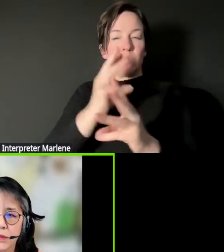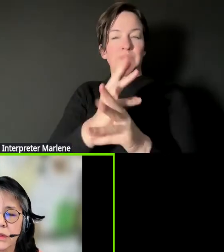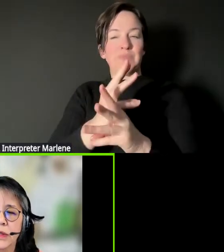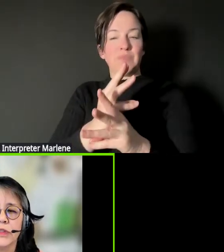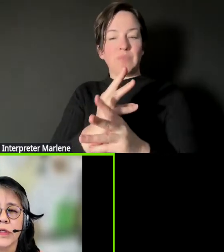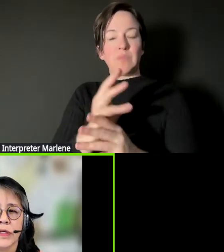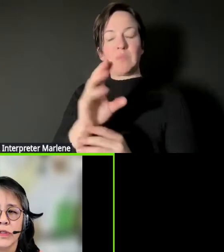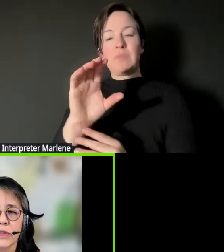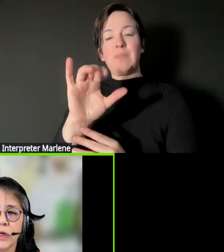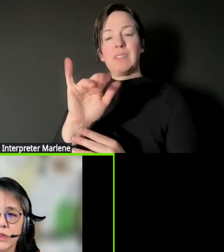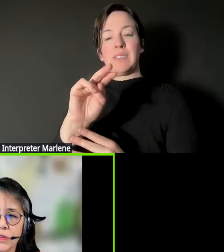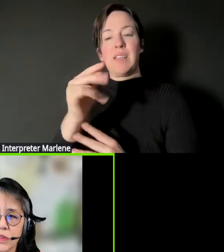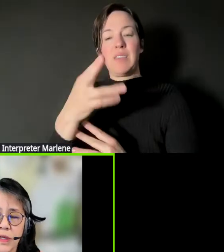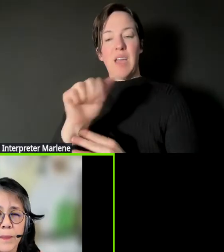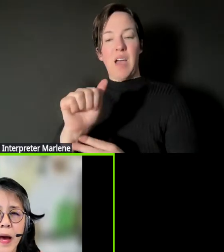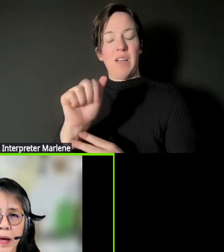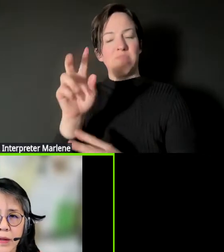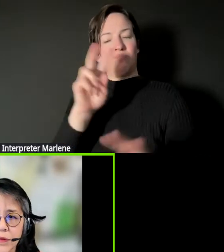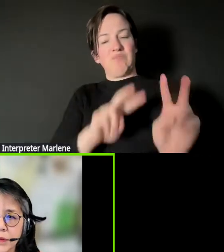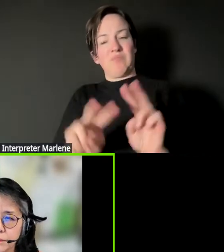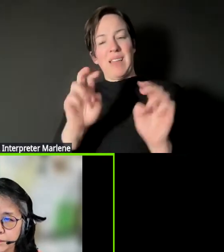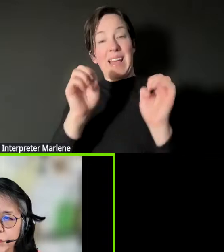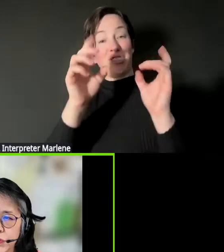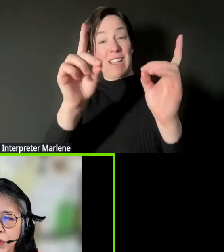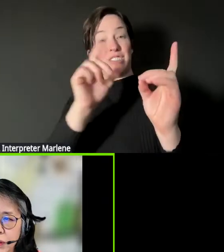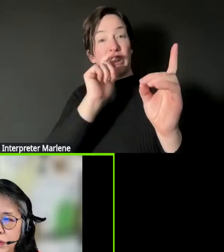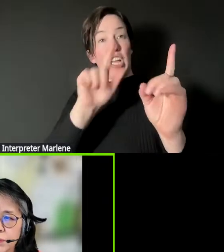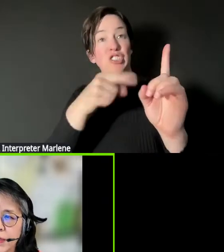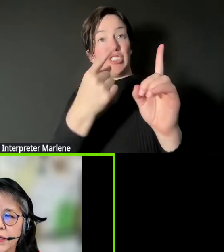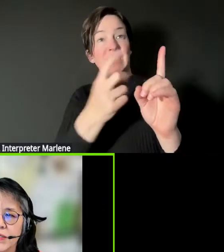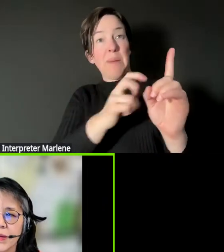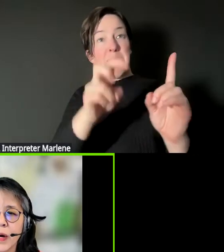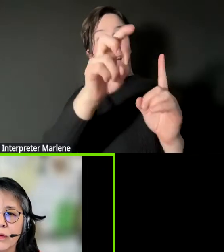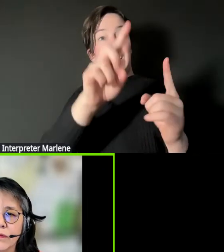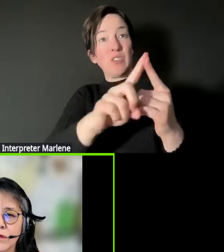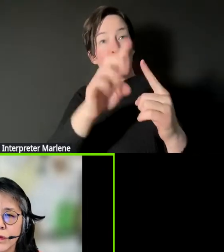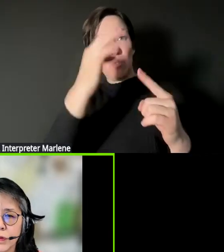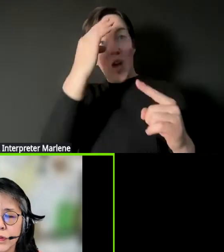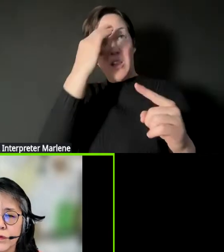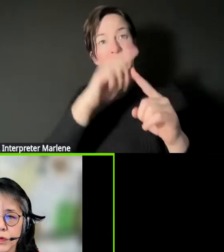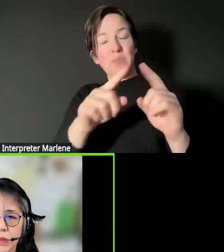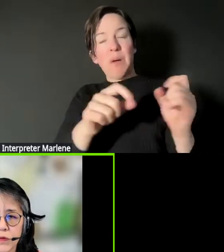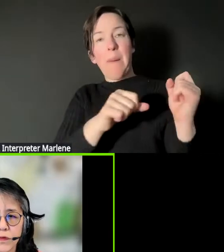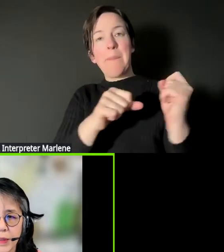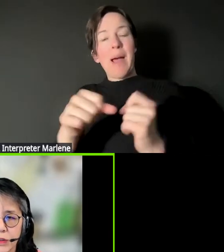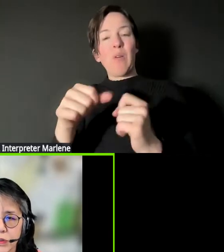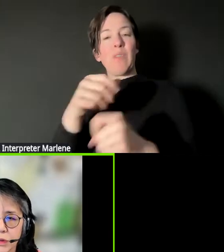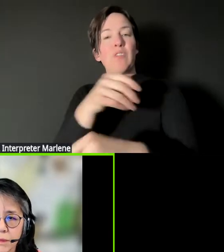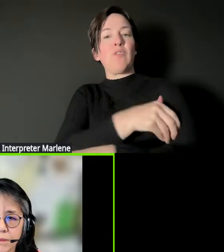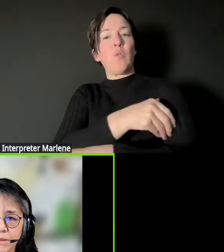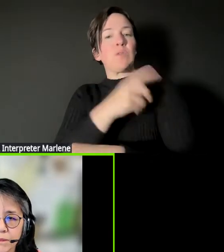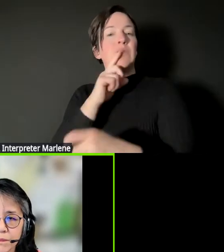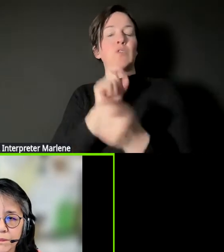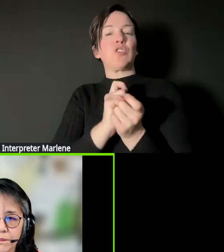Cynthia saw education not just as a path to knowledge, but as a powerful force for